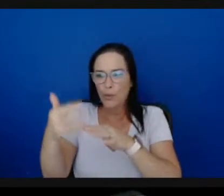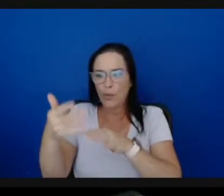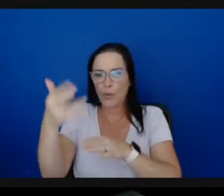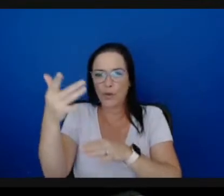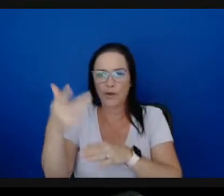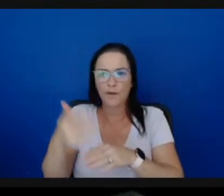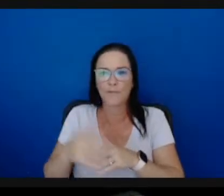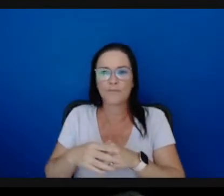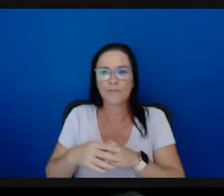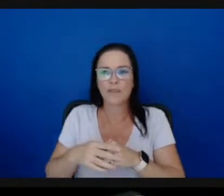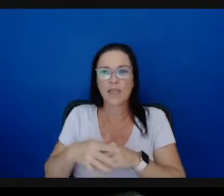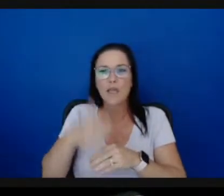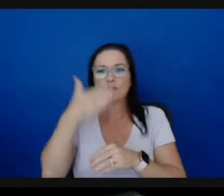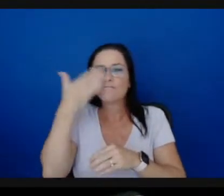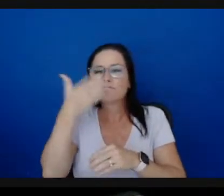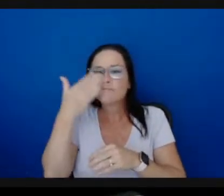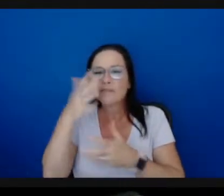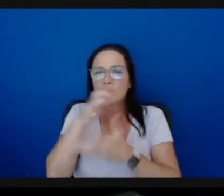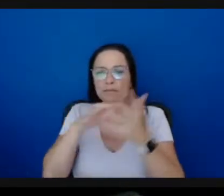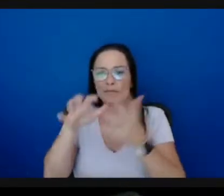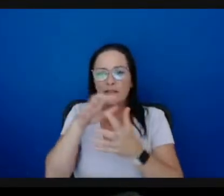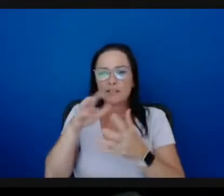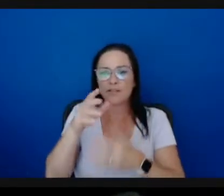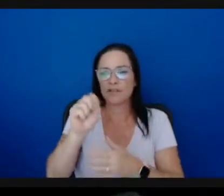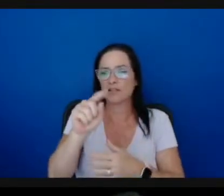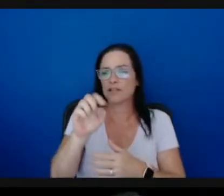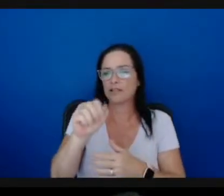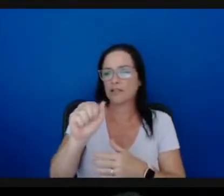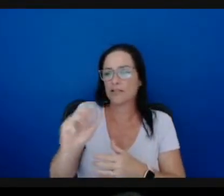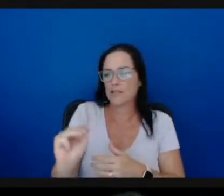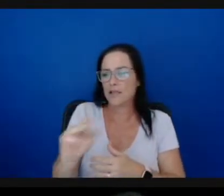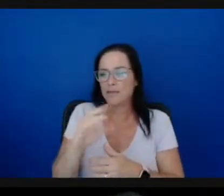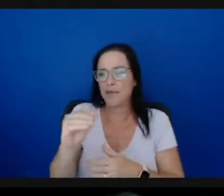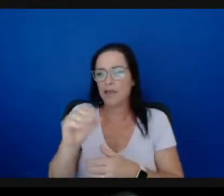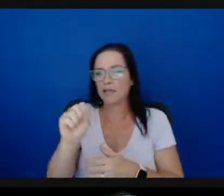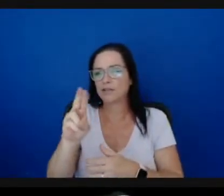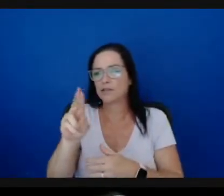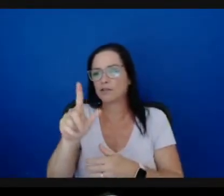The fume is mostly a mixture of steam and sulfur oxides.